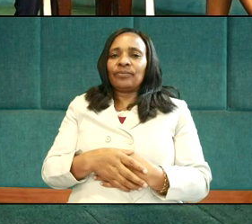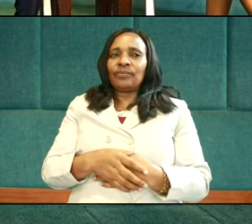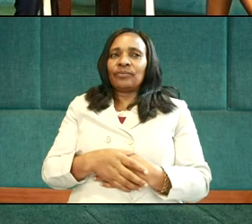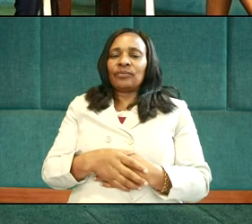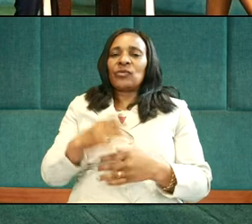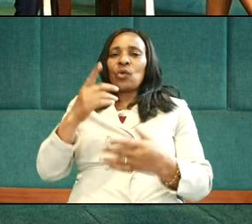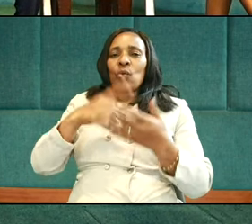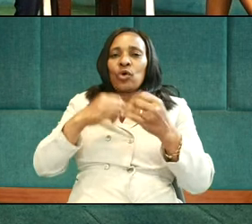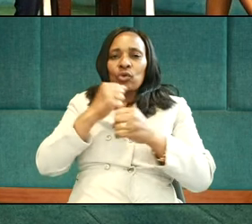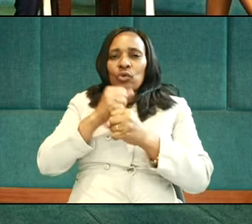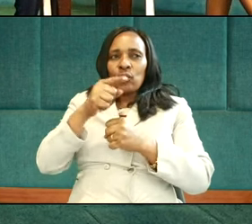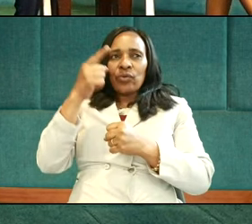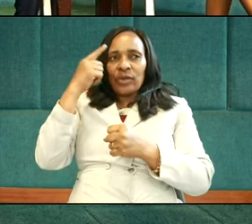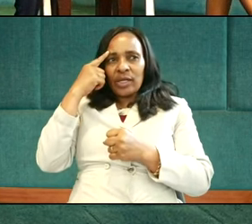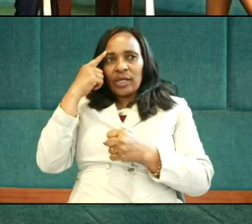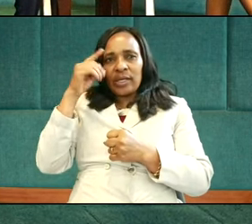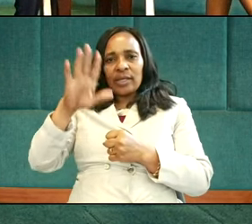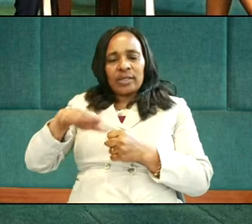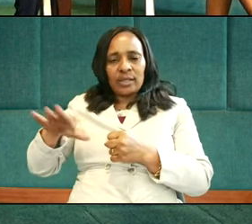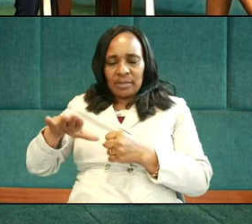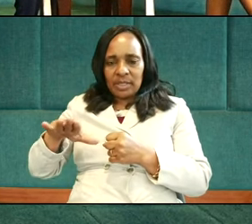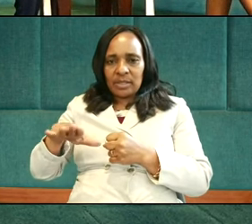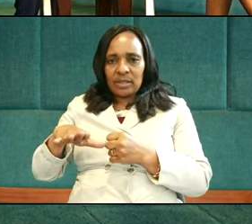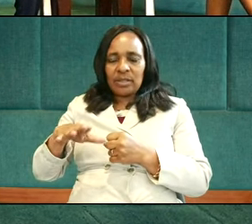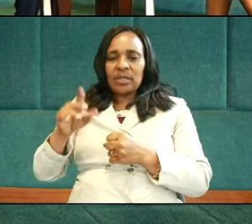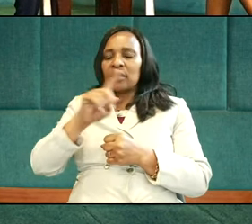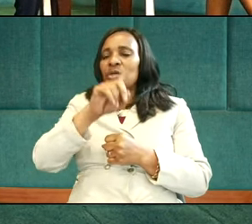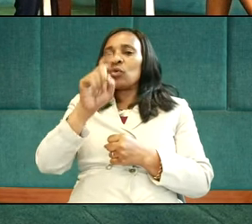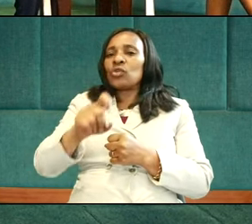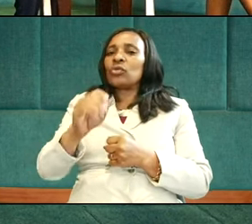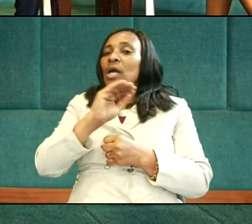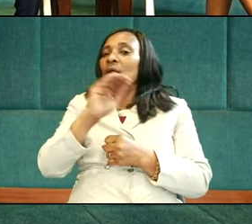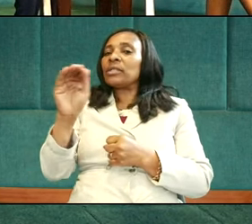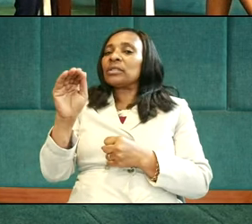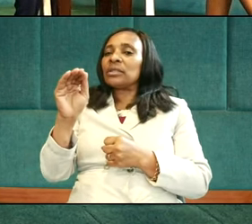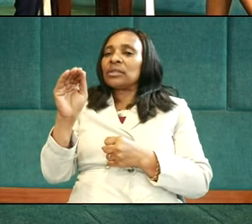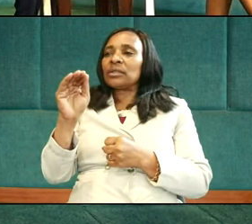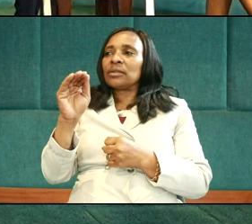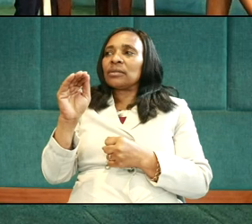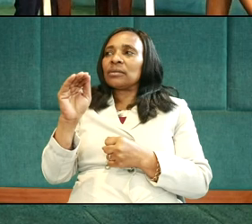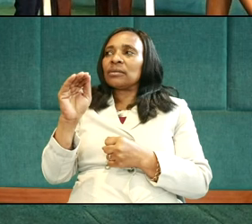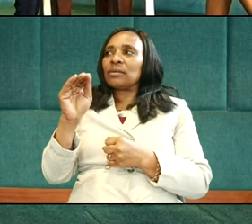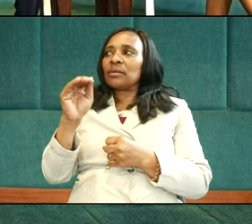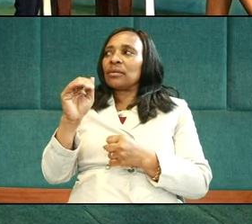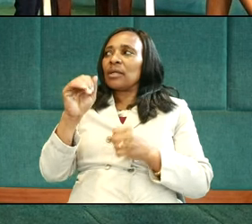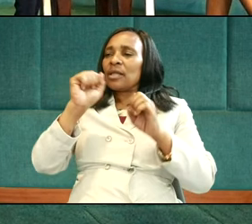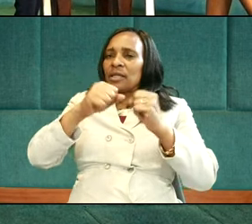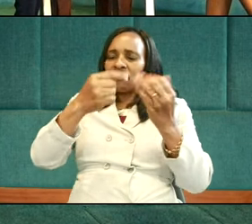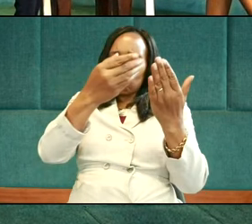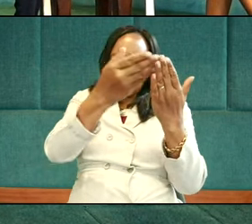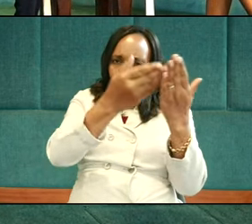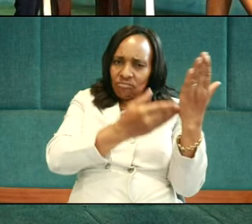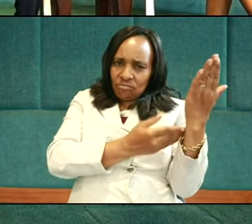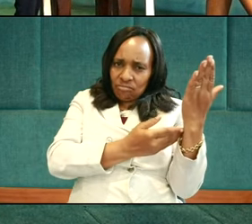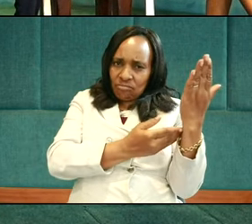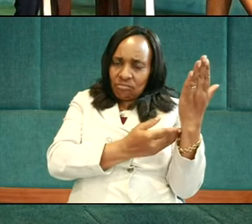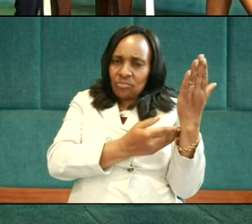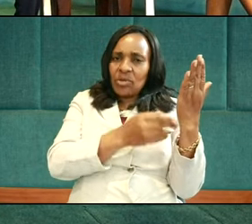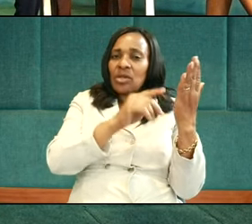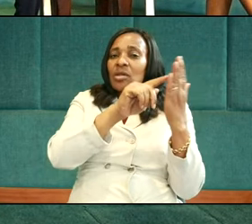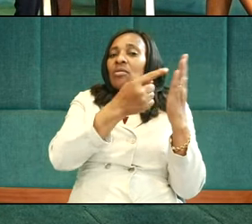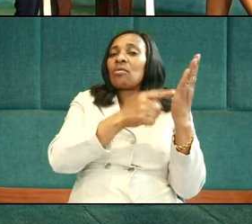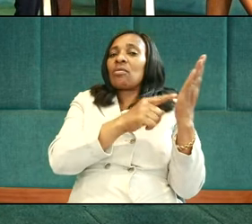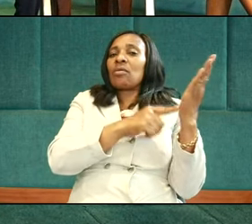In the What Do You Think segment, the question being asked is, rank the following items